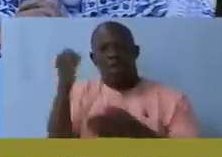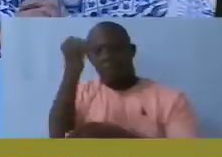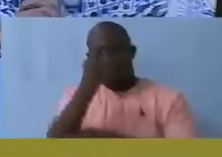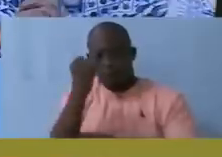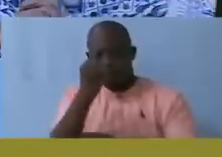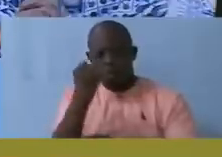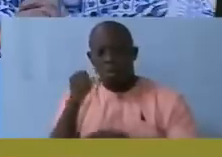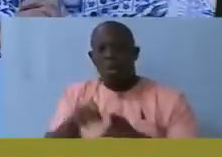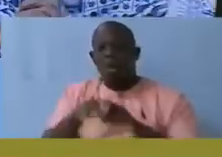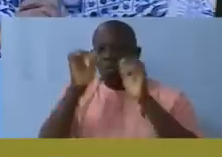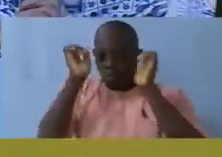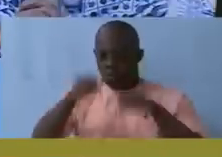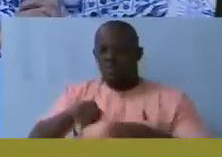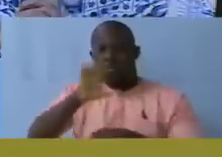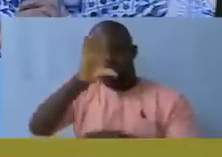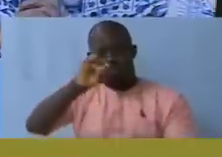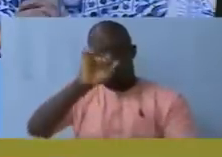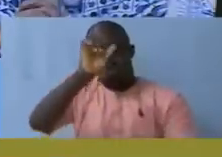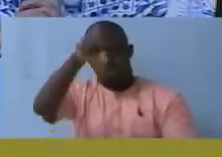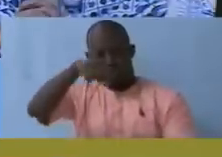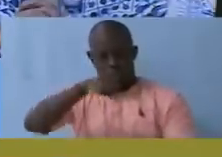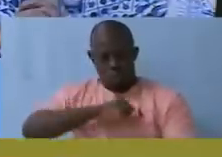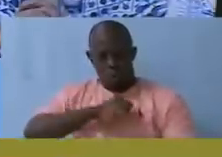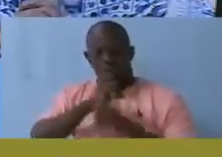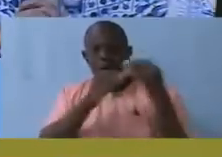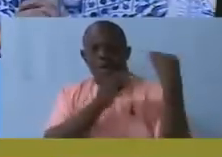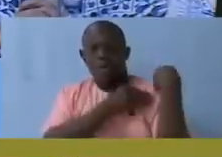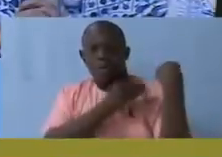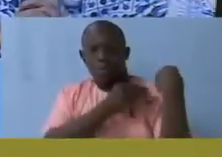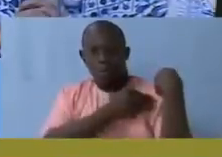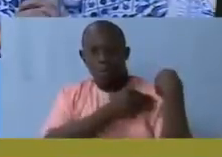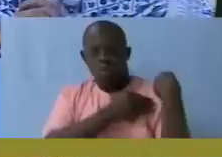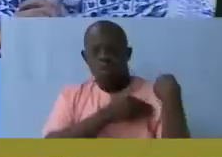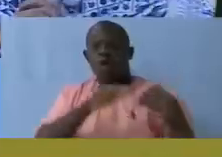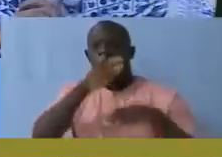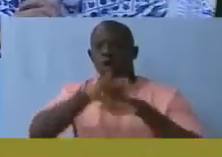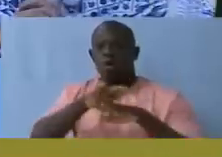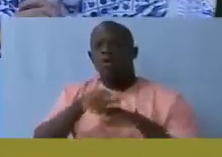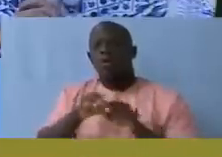Because you can only execute your responsibilities and duties